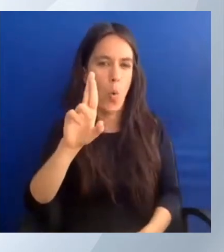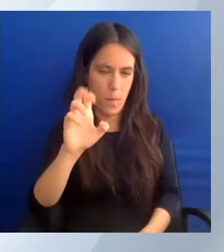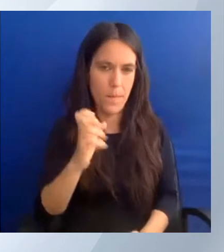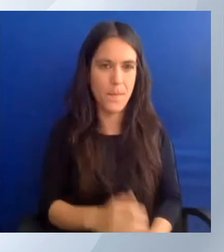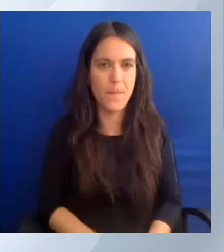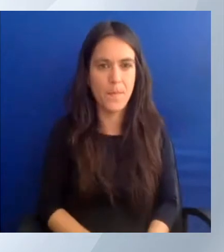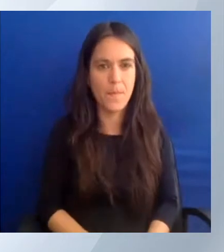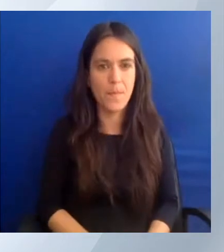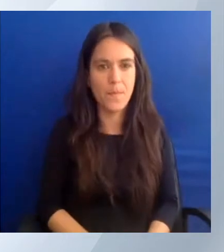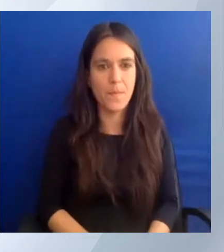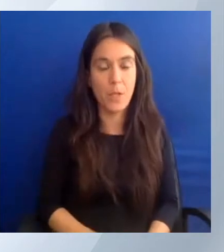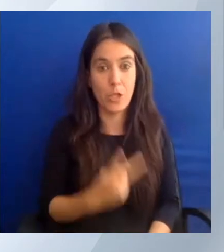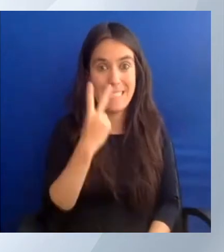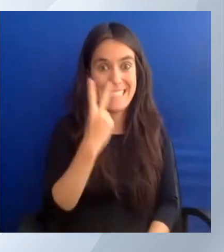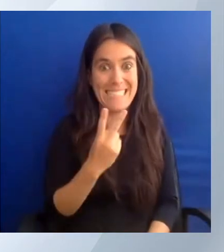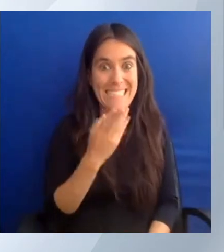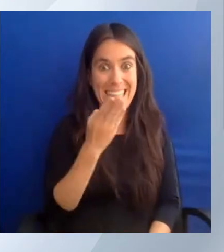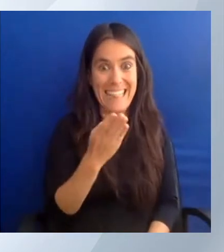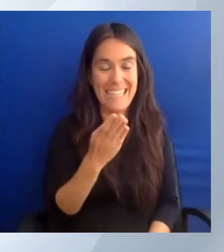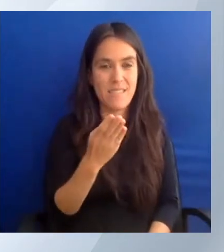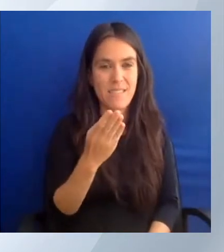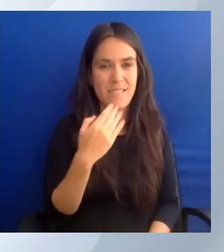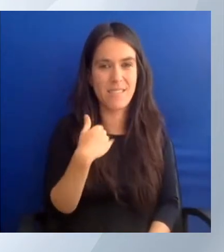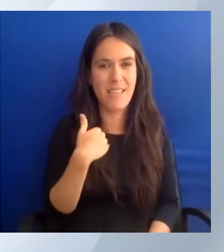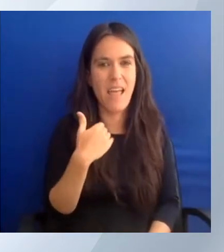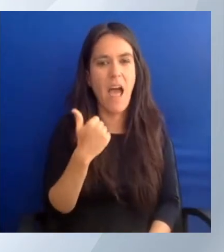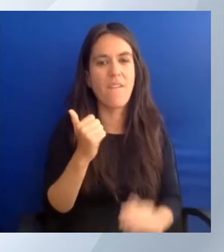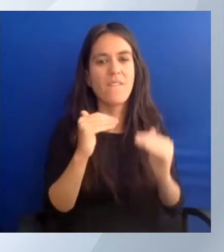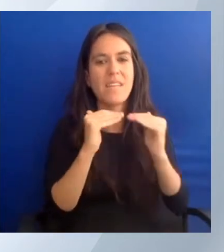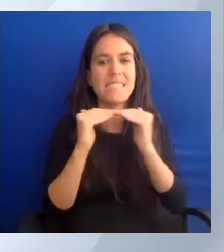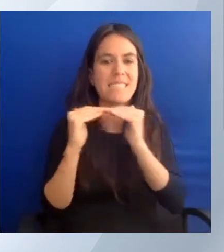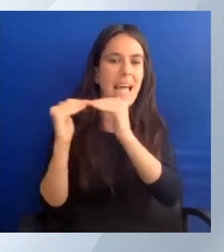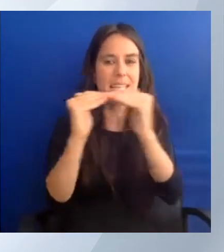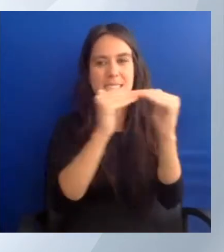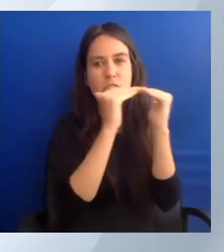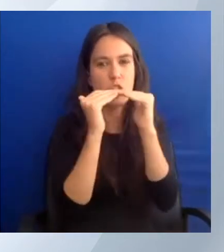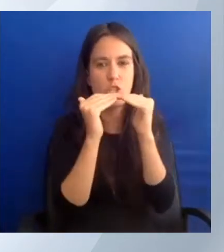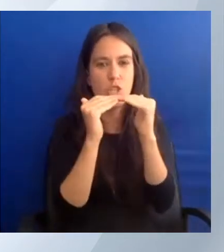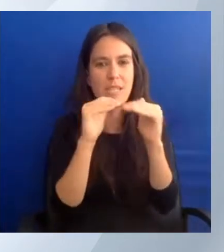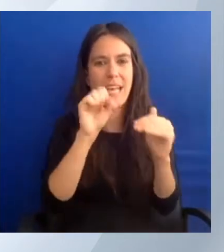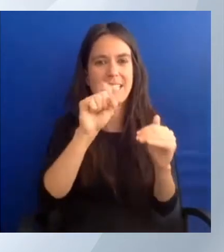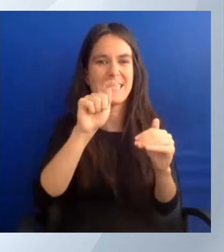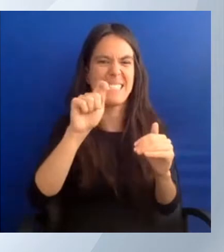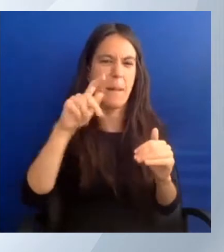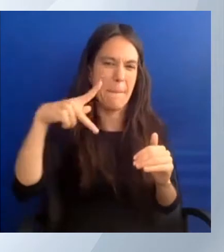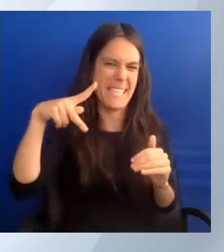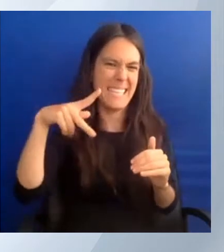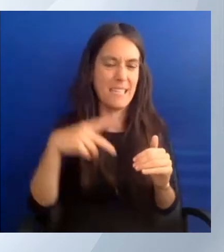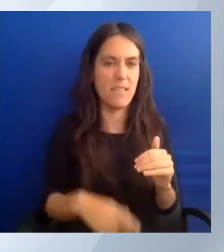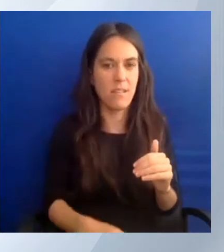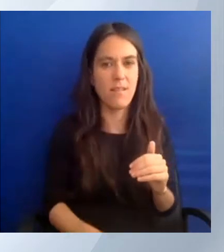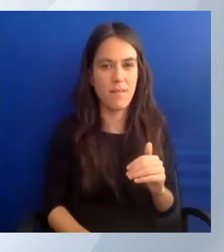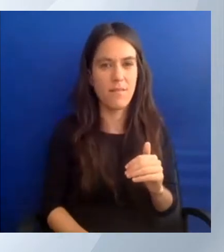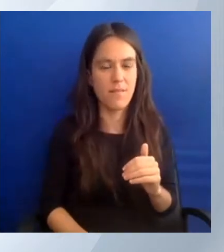As you can see that I have made a standard HTTP call over here.